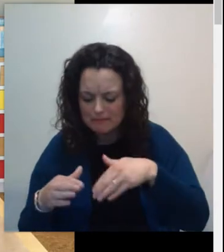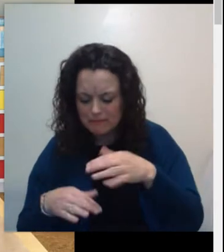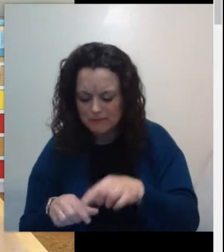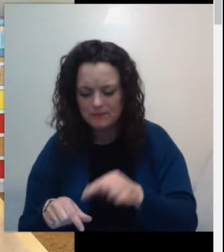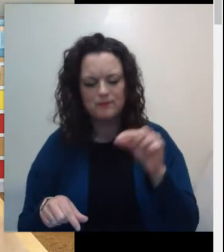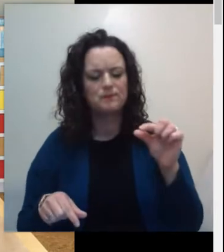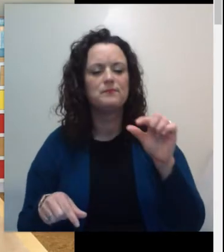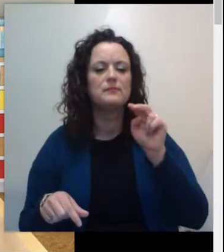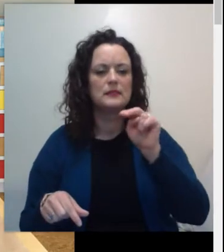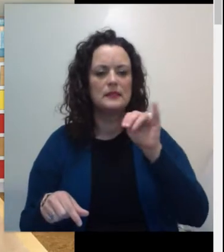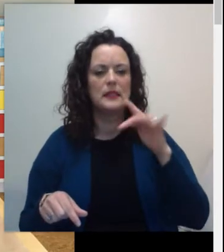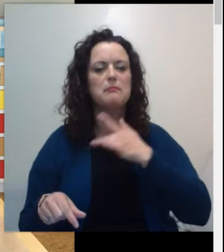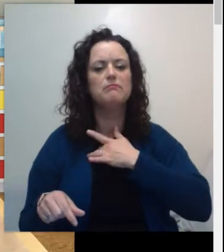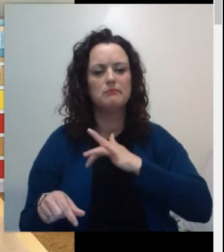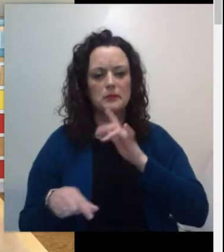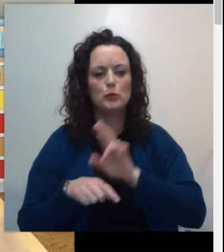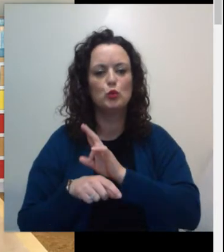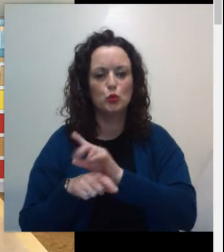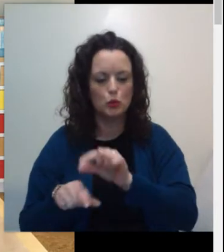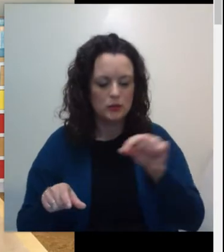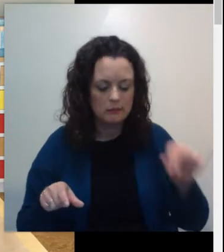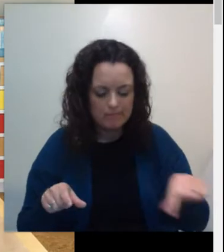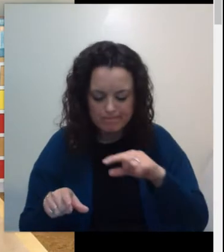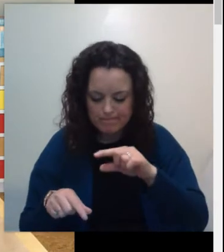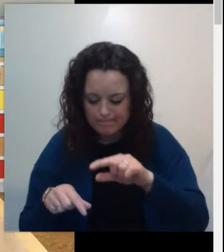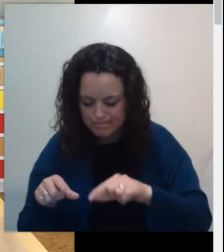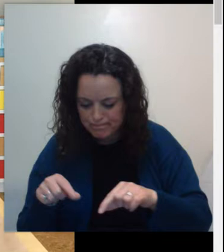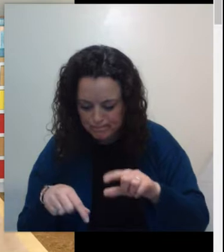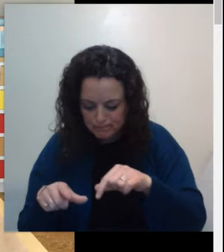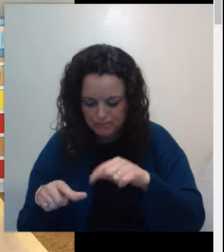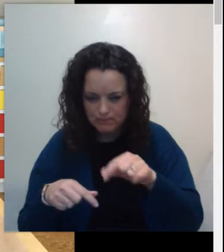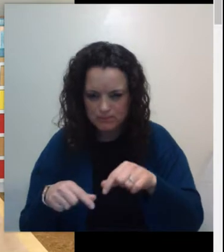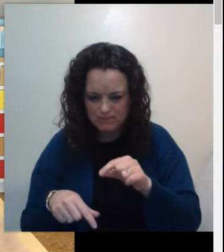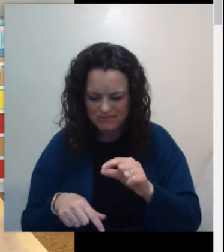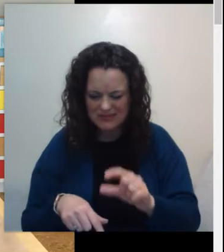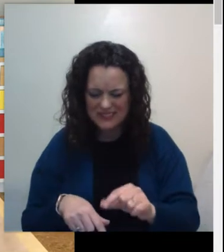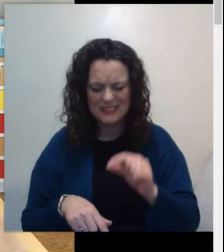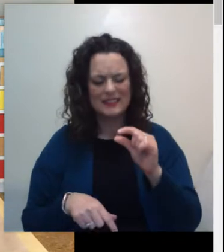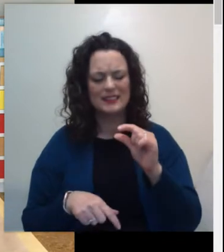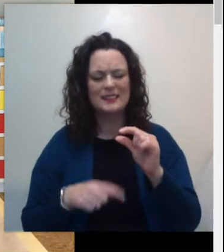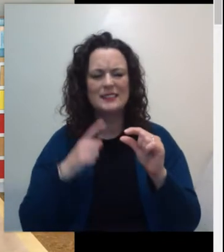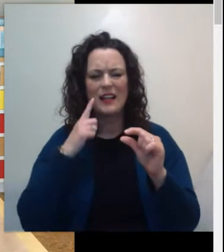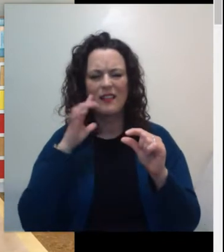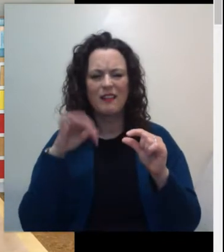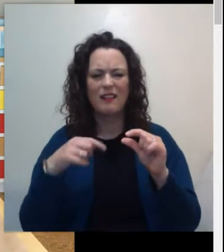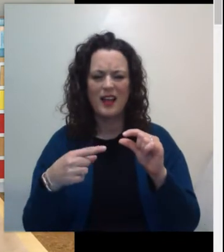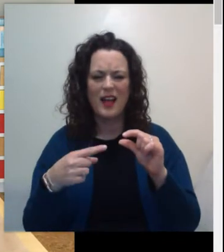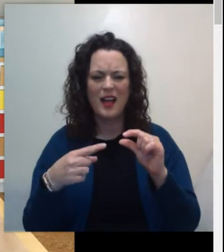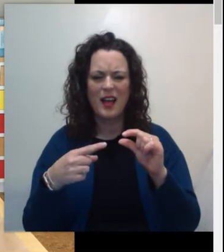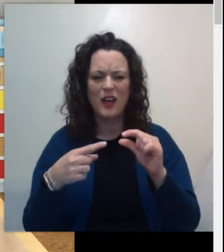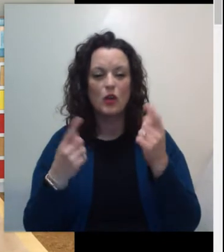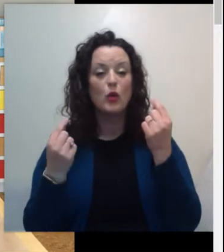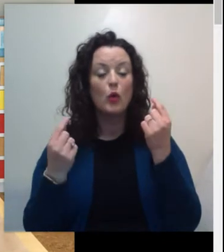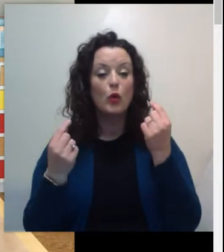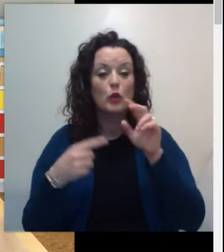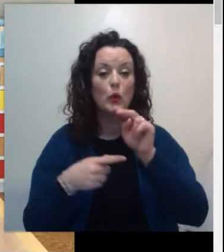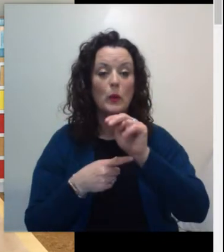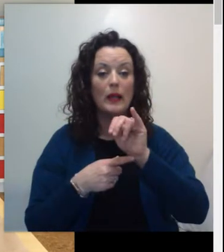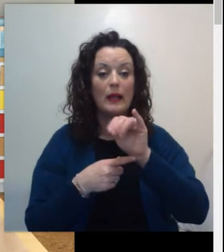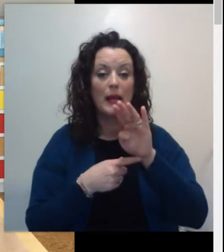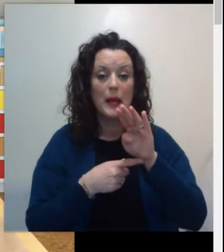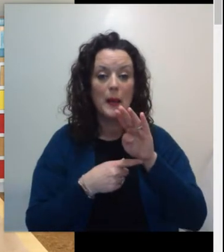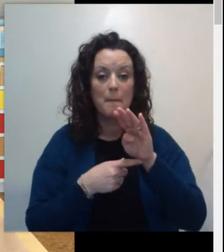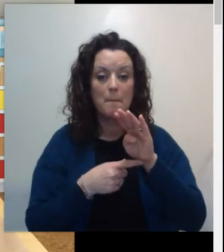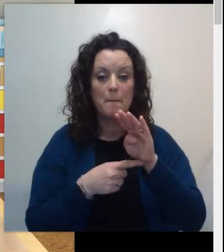use. And then that is, I think this is it. So what you do with a nib like that